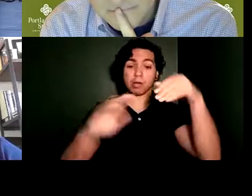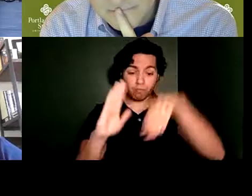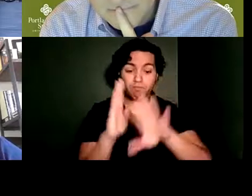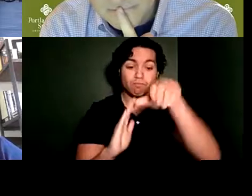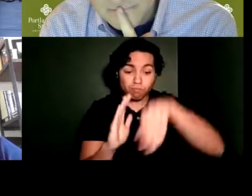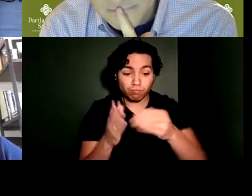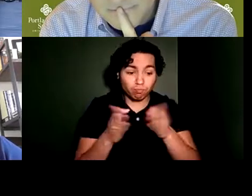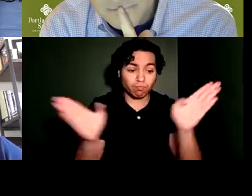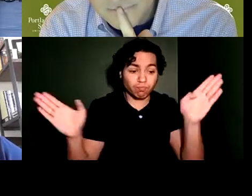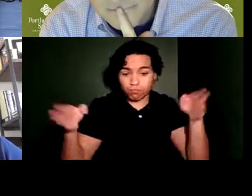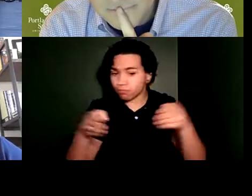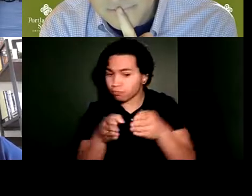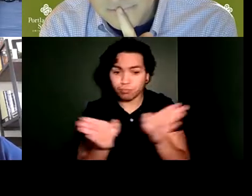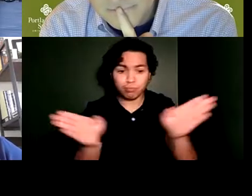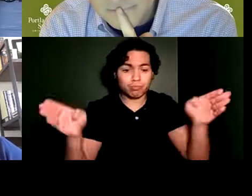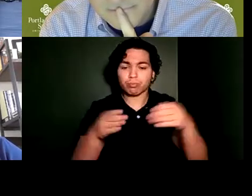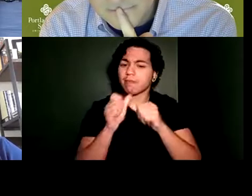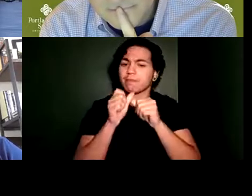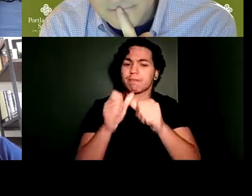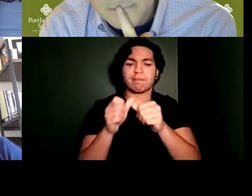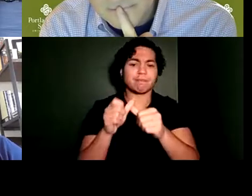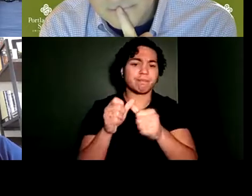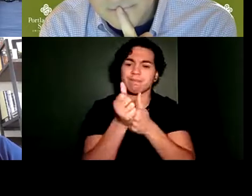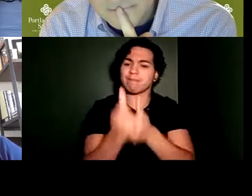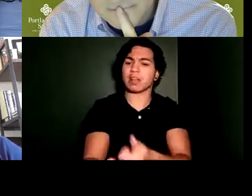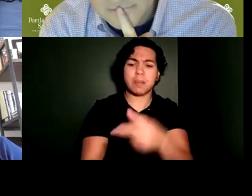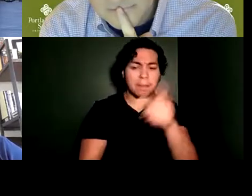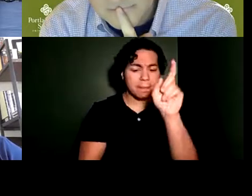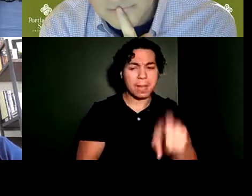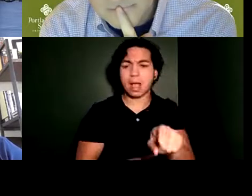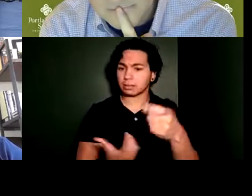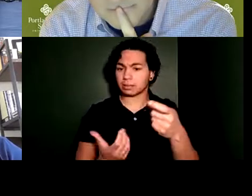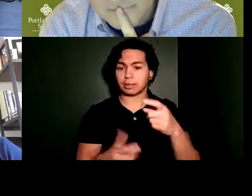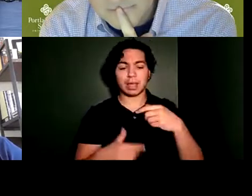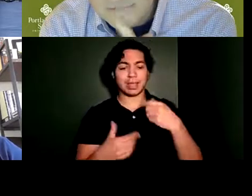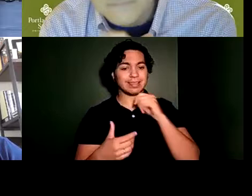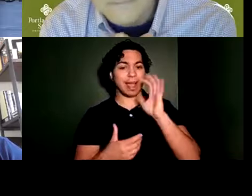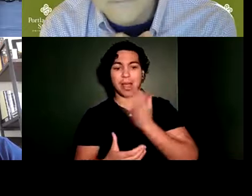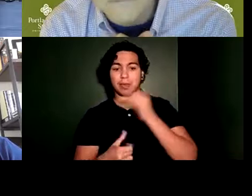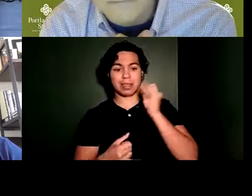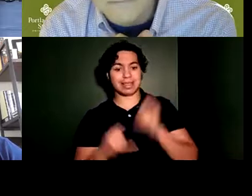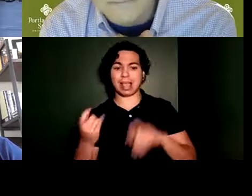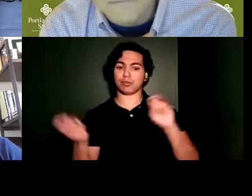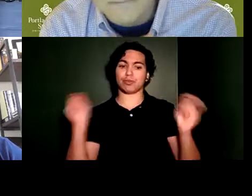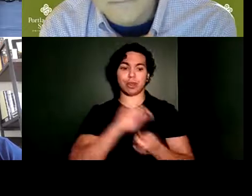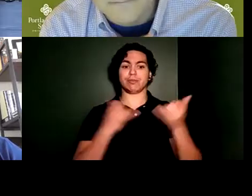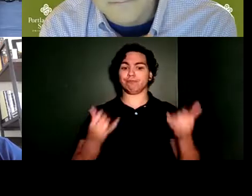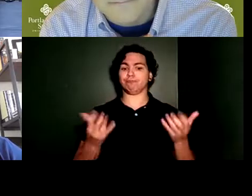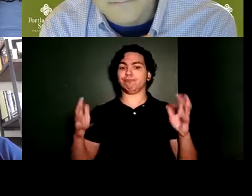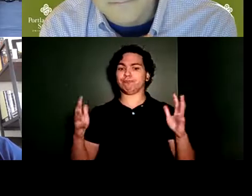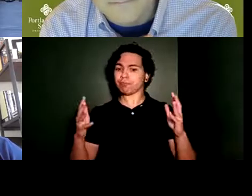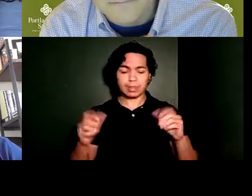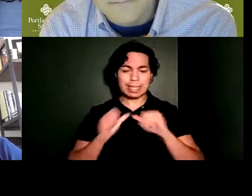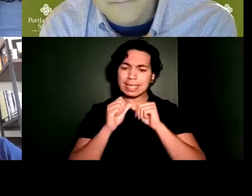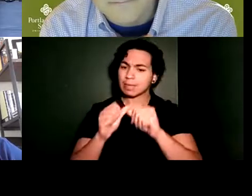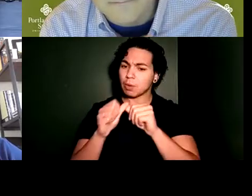to evolve over the coming months and years. I'm sure this isn't our last pivot that we're going to do to keep